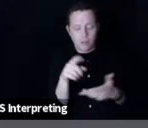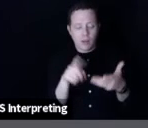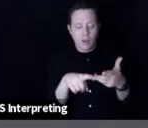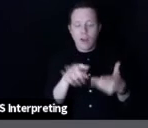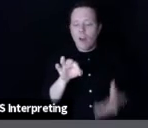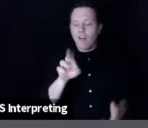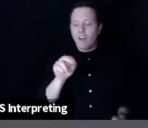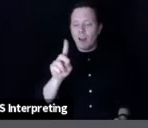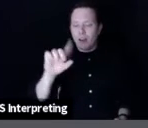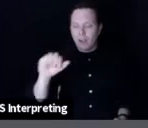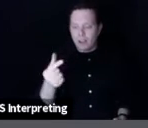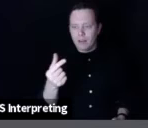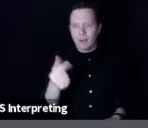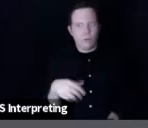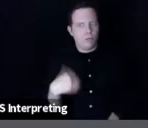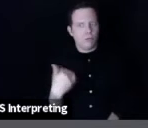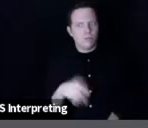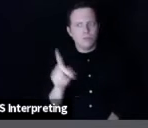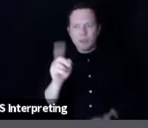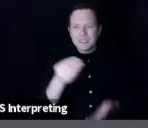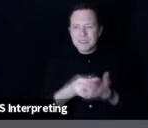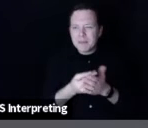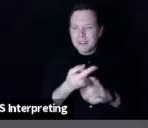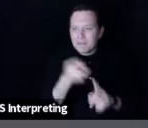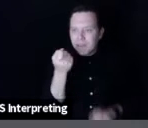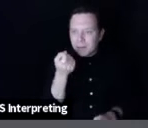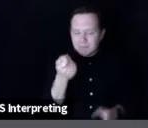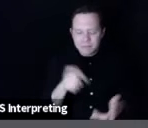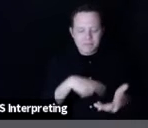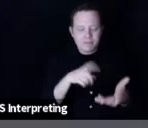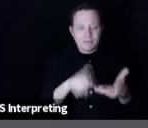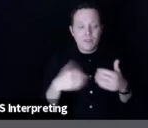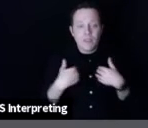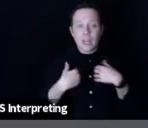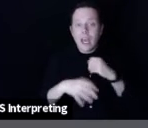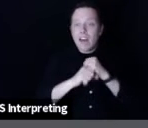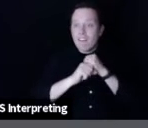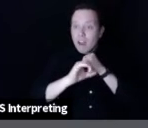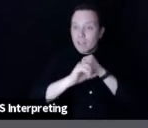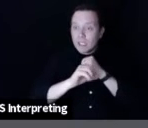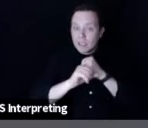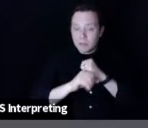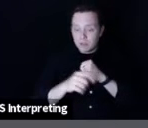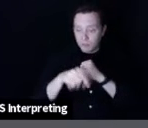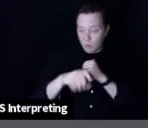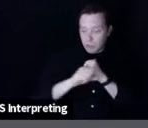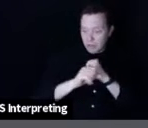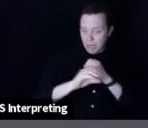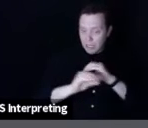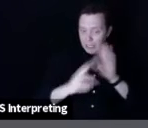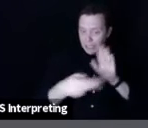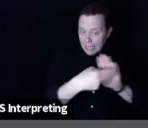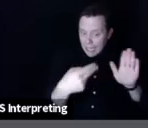come from? Are there advertisements, and are they clearly labeled? That is very